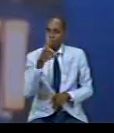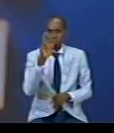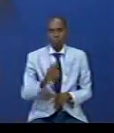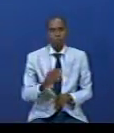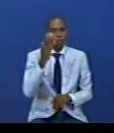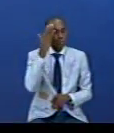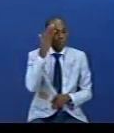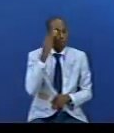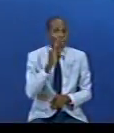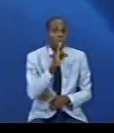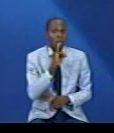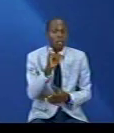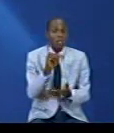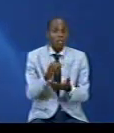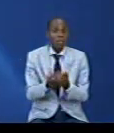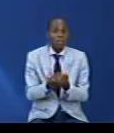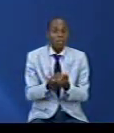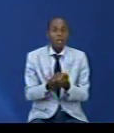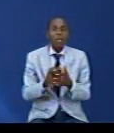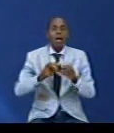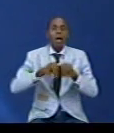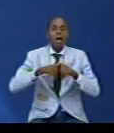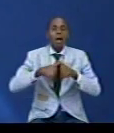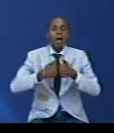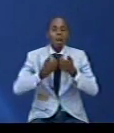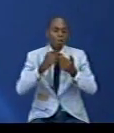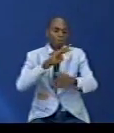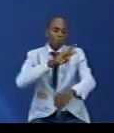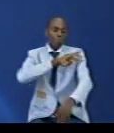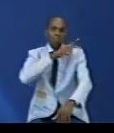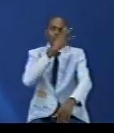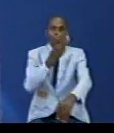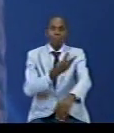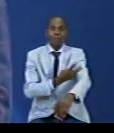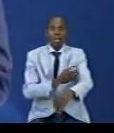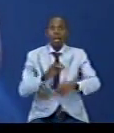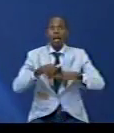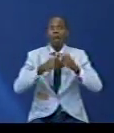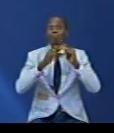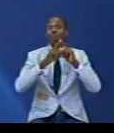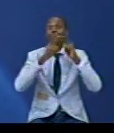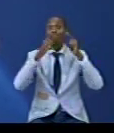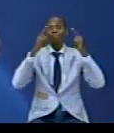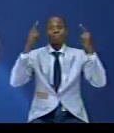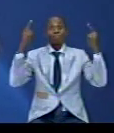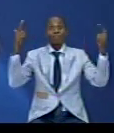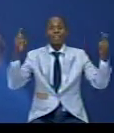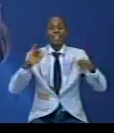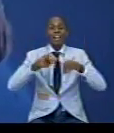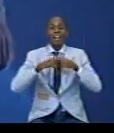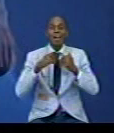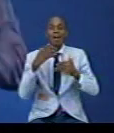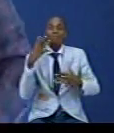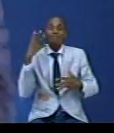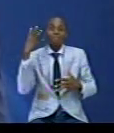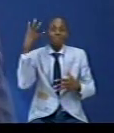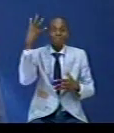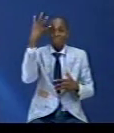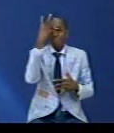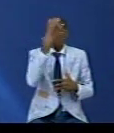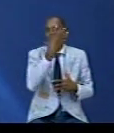is, how mighty, how powerful is the God that invites